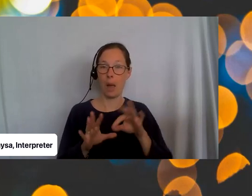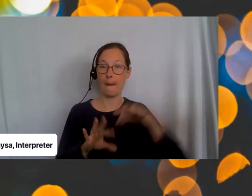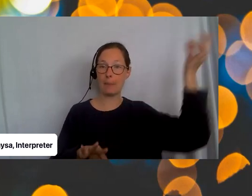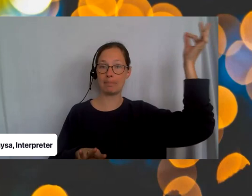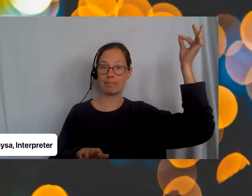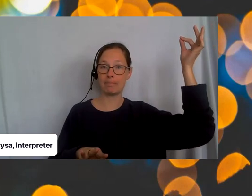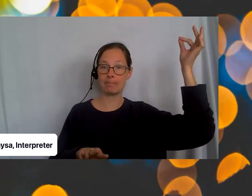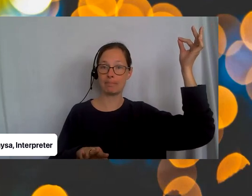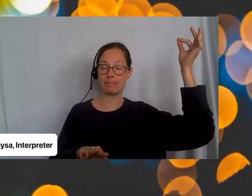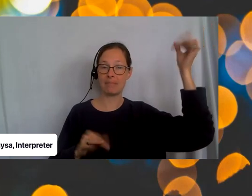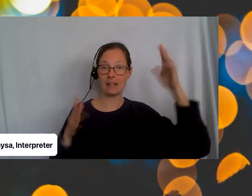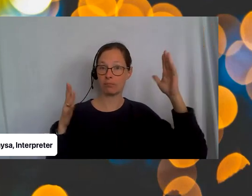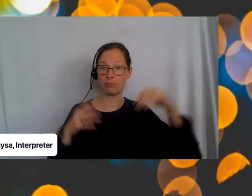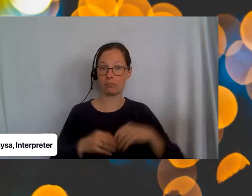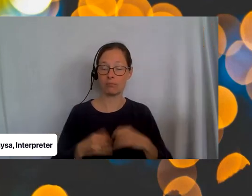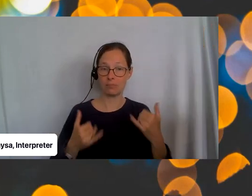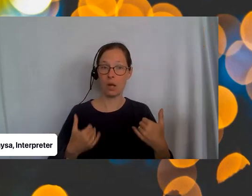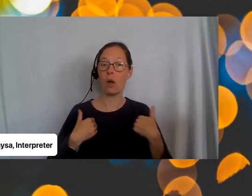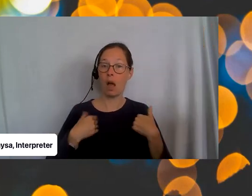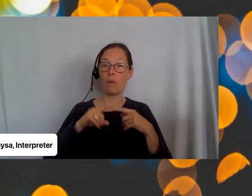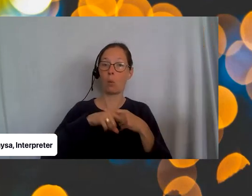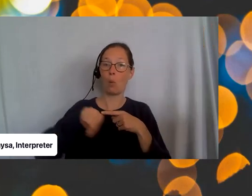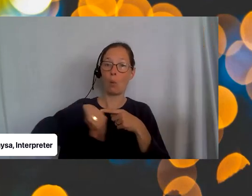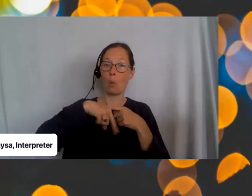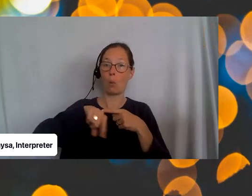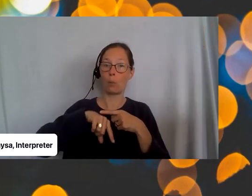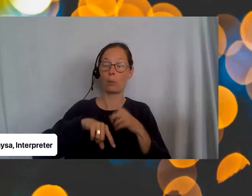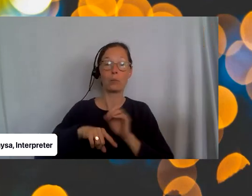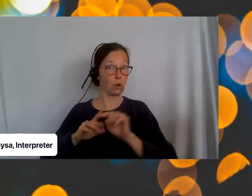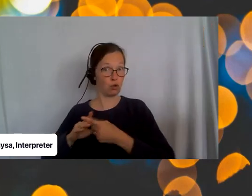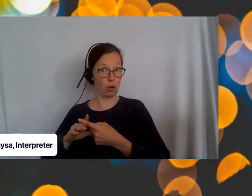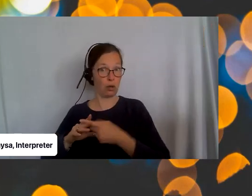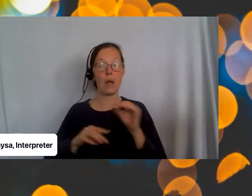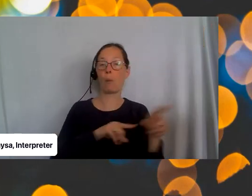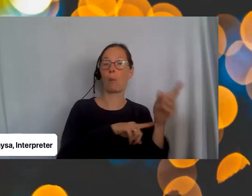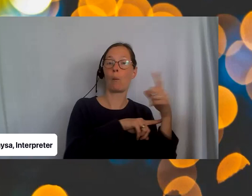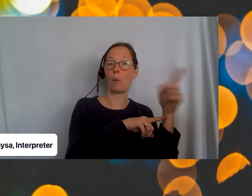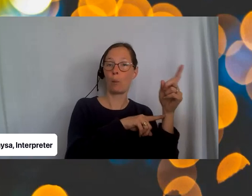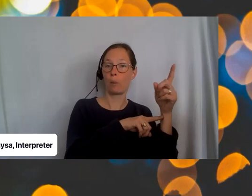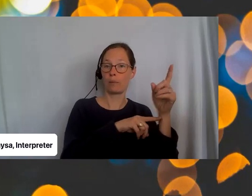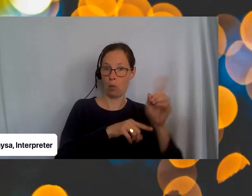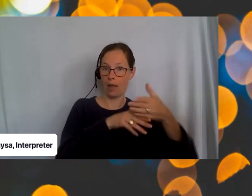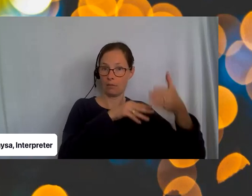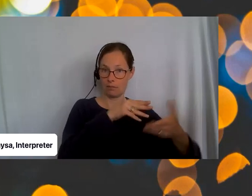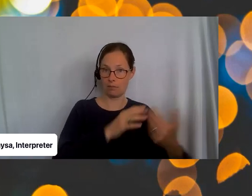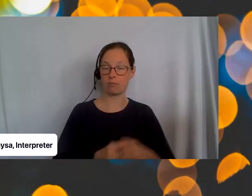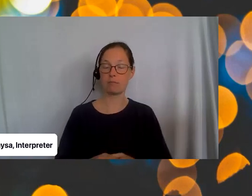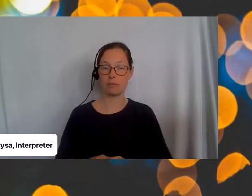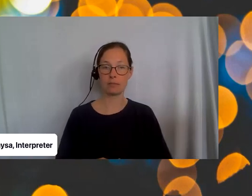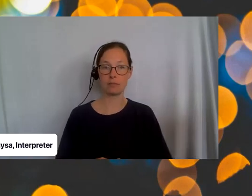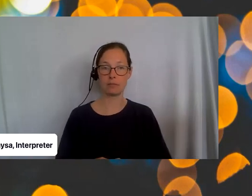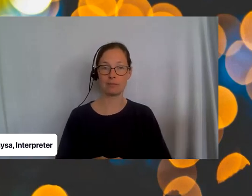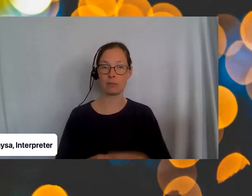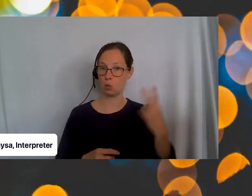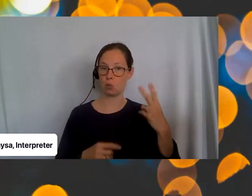it through. So now you have a tail at the bottom where you started, and a tail at the top where you ended. 2